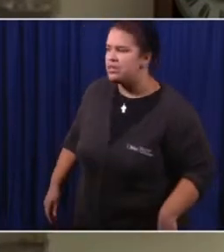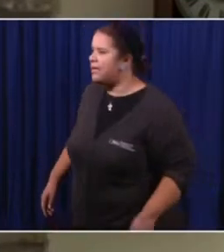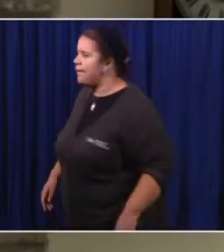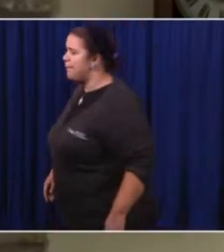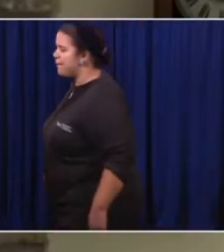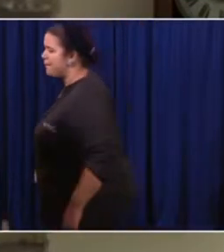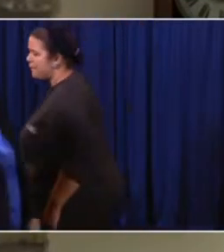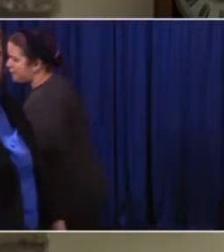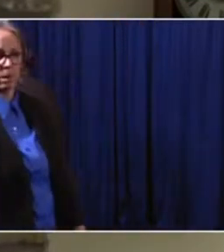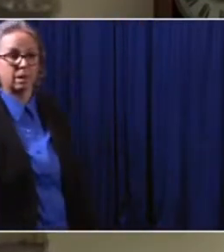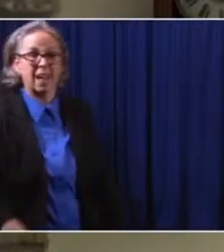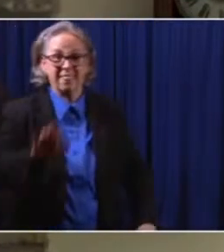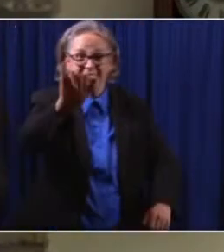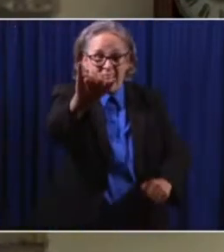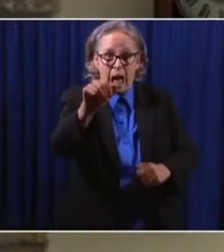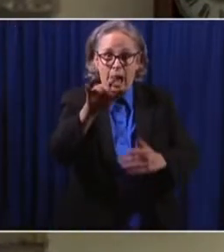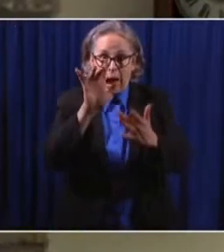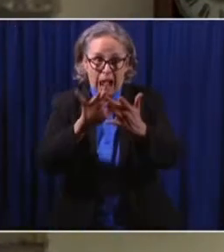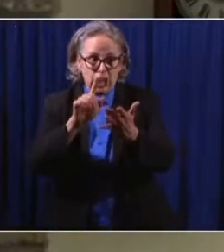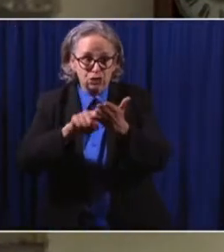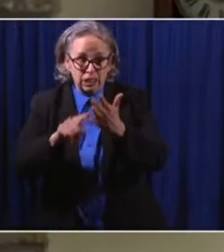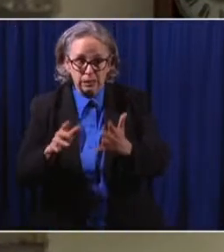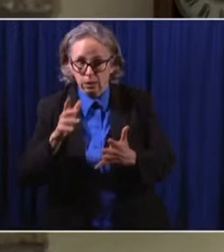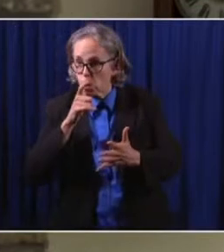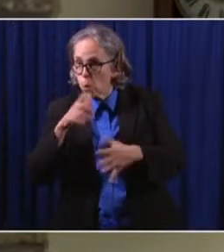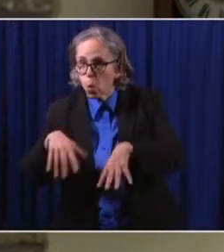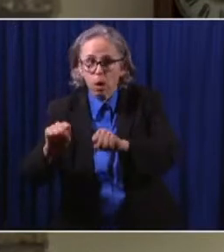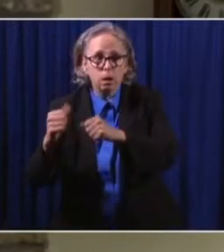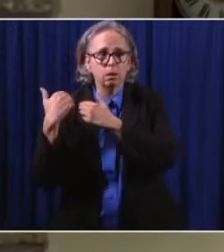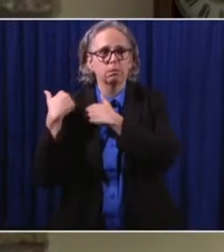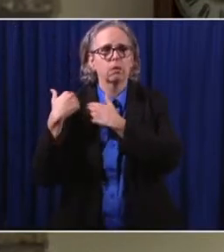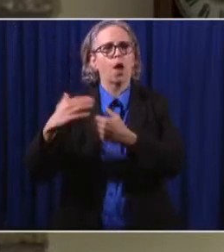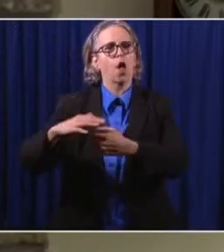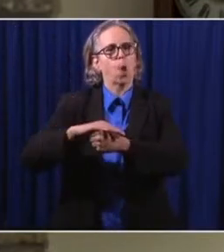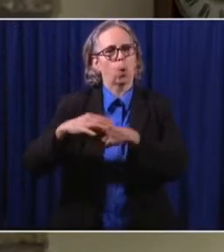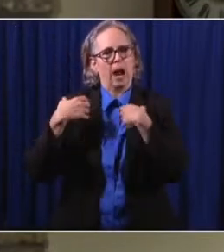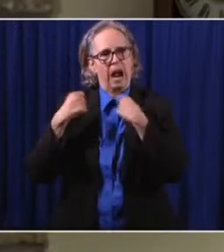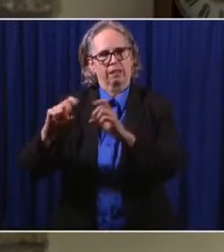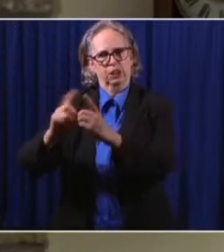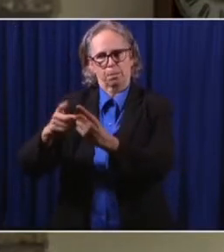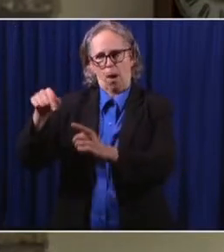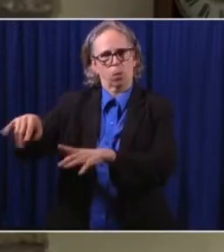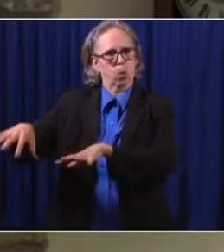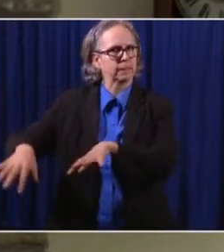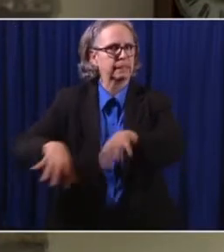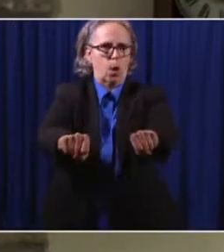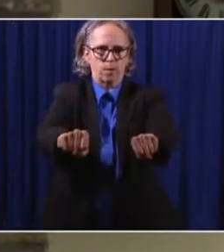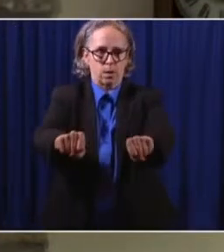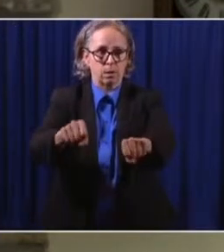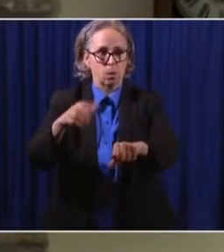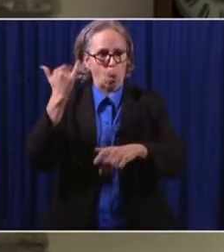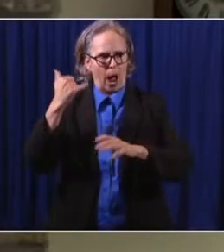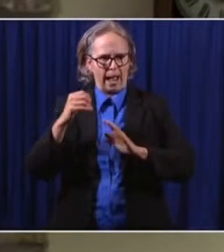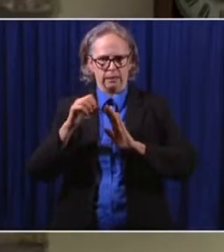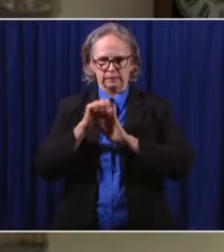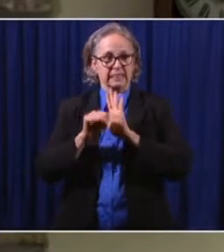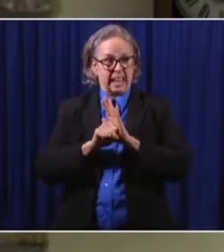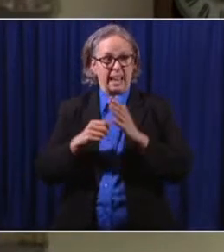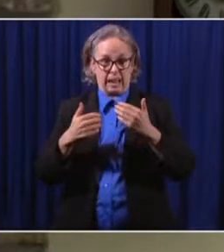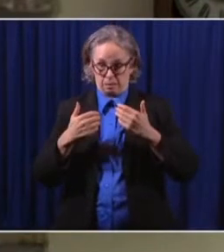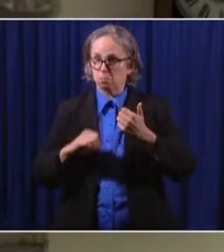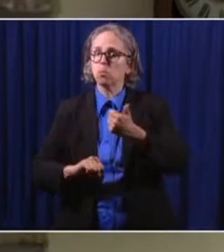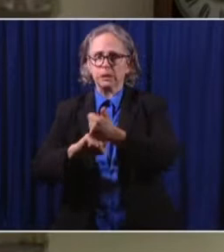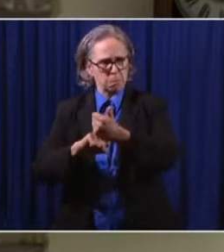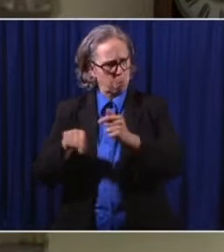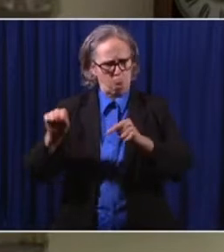level. We are there to back them up. We have contact tracers if a county needs it. We have a number of counties where